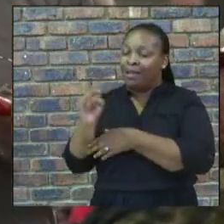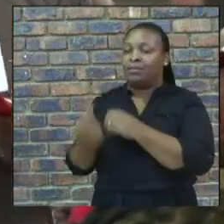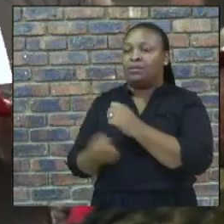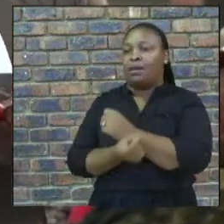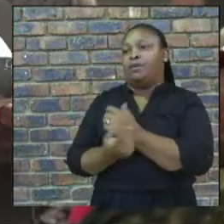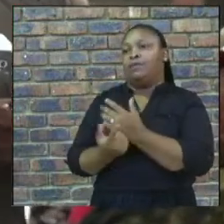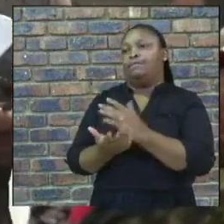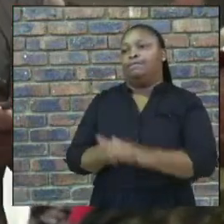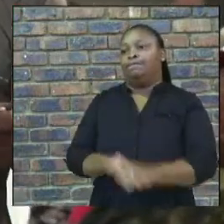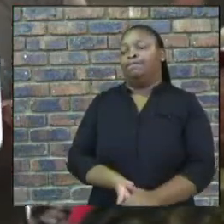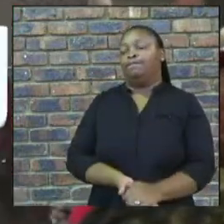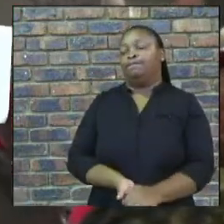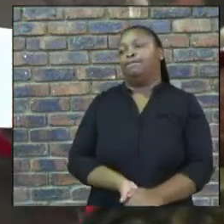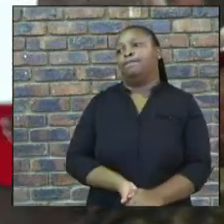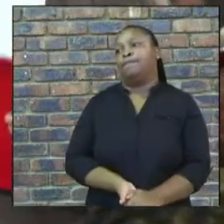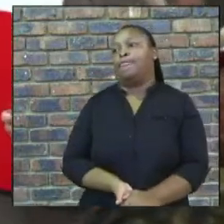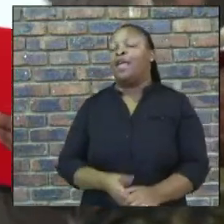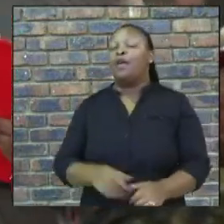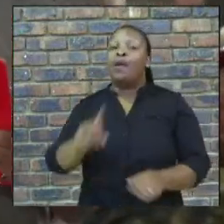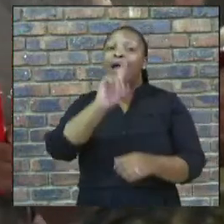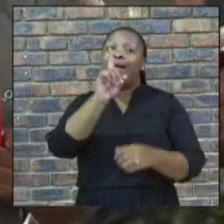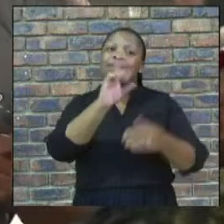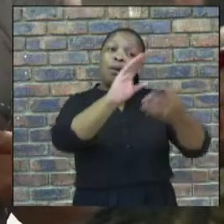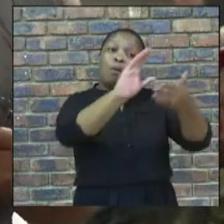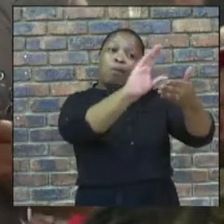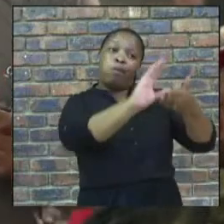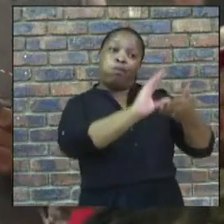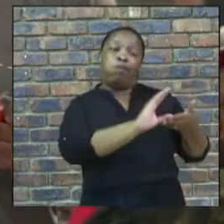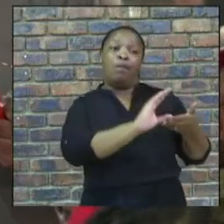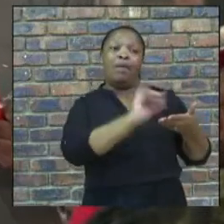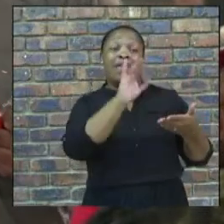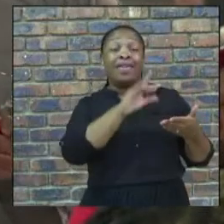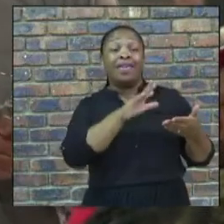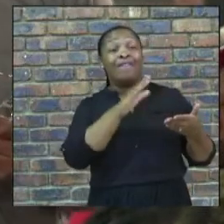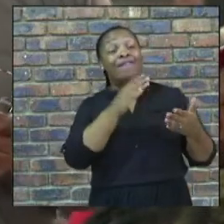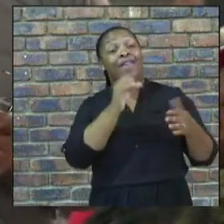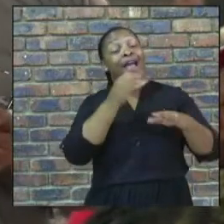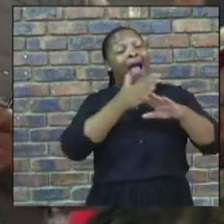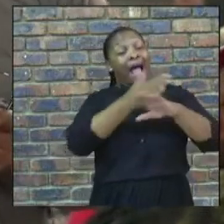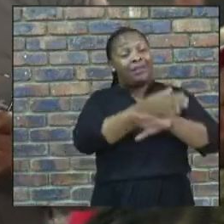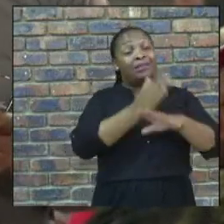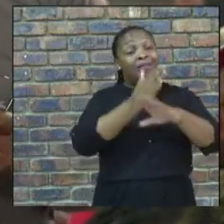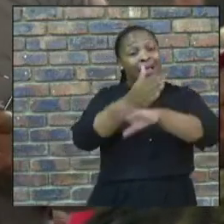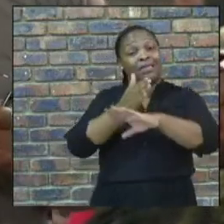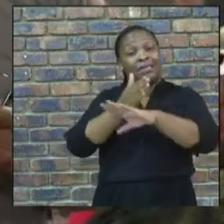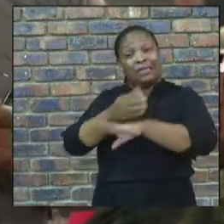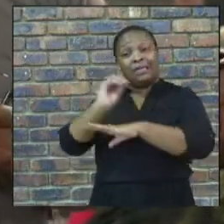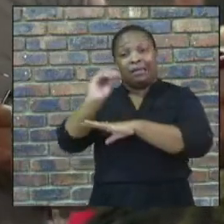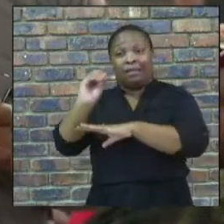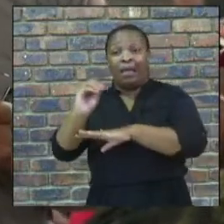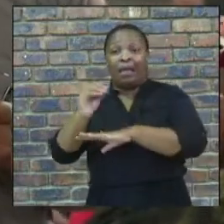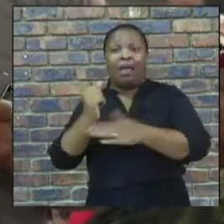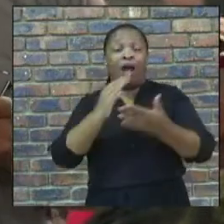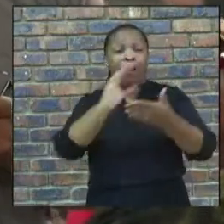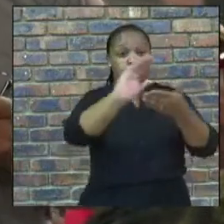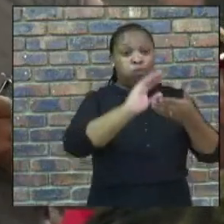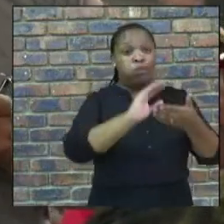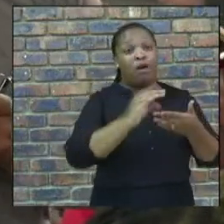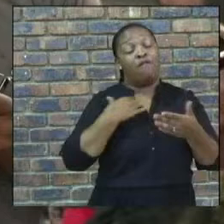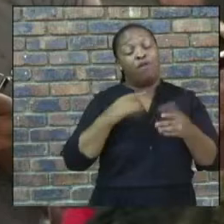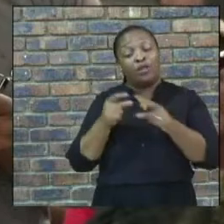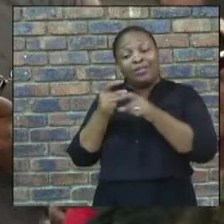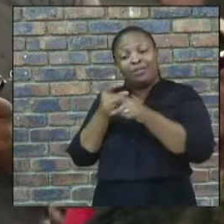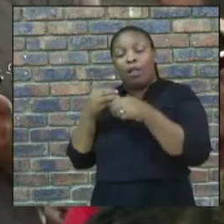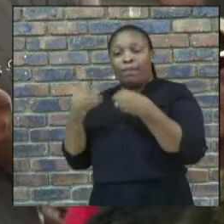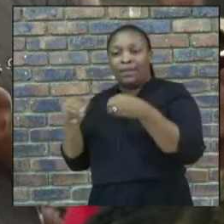We request funding be accessible kwaba abangakhoniyo, especially the small emerging